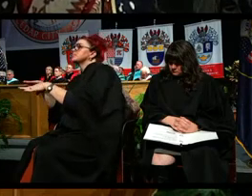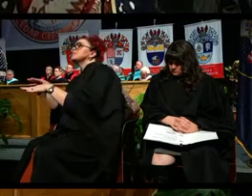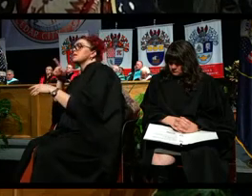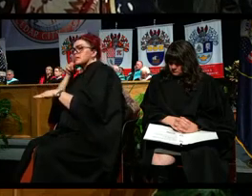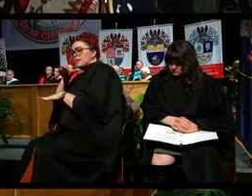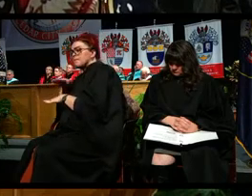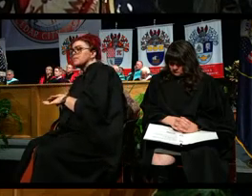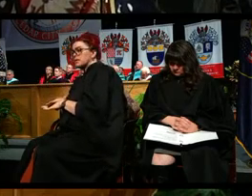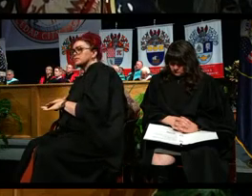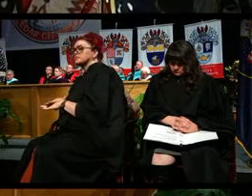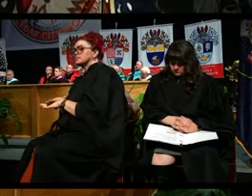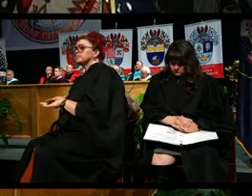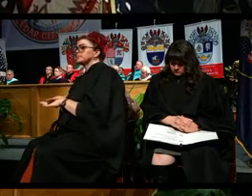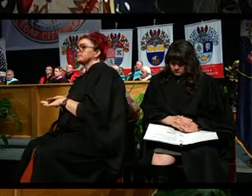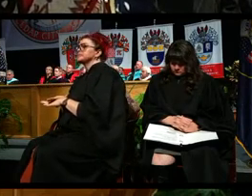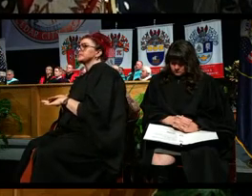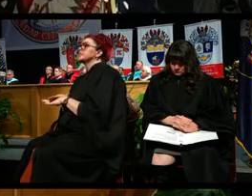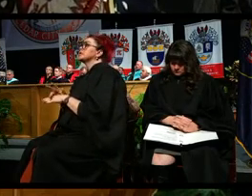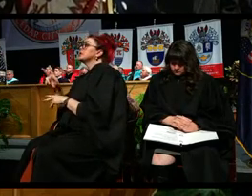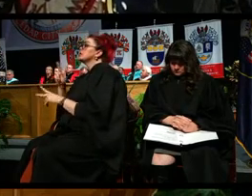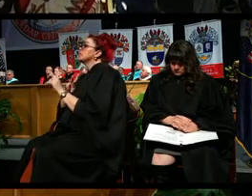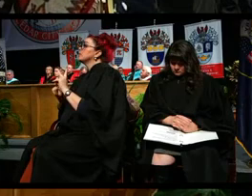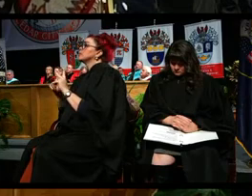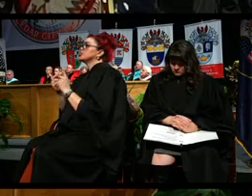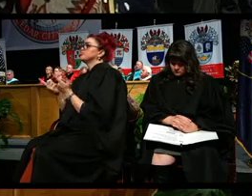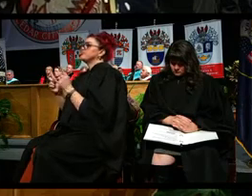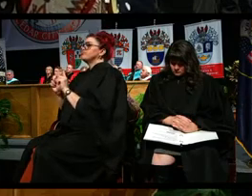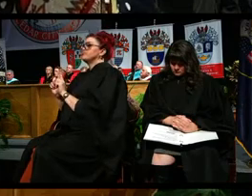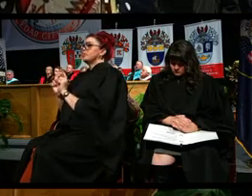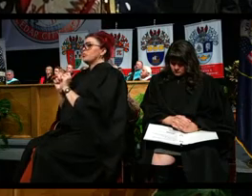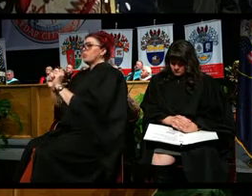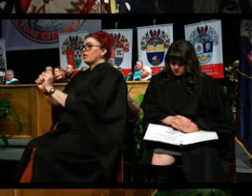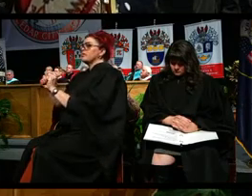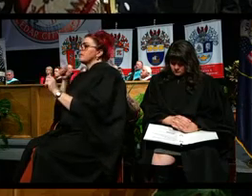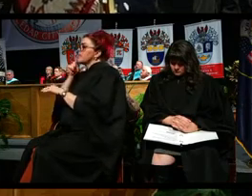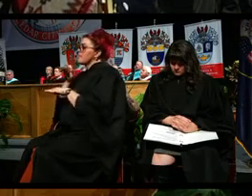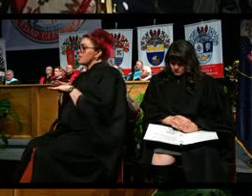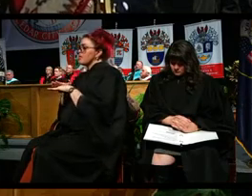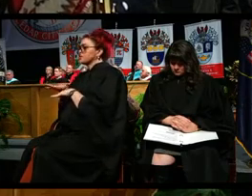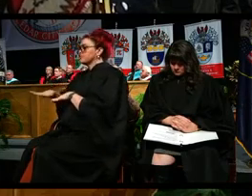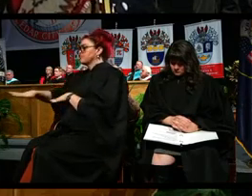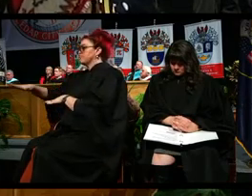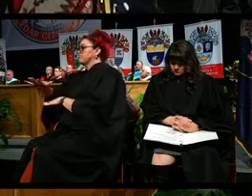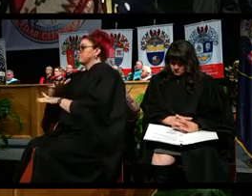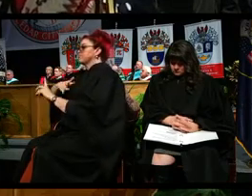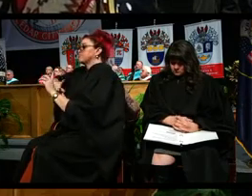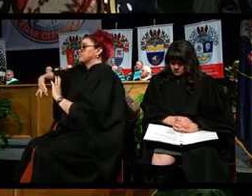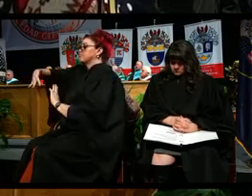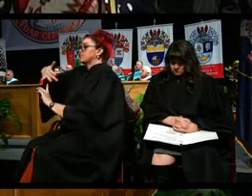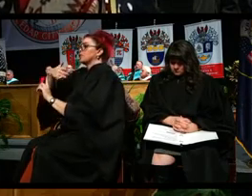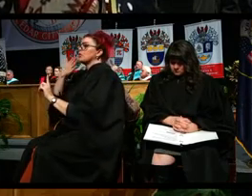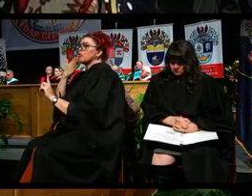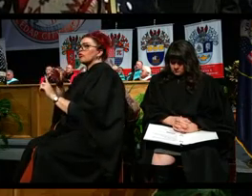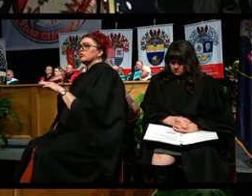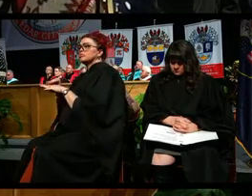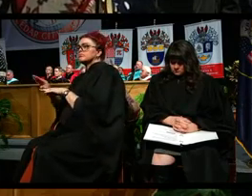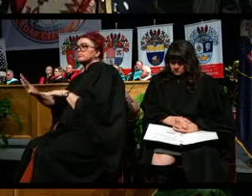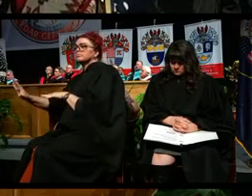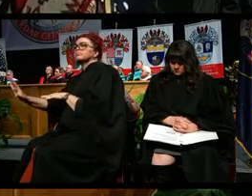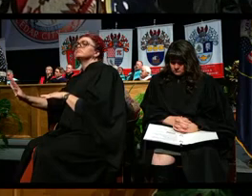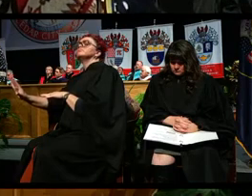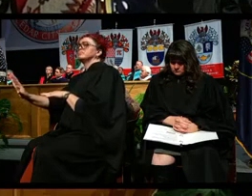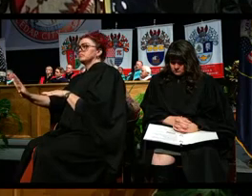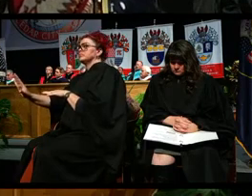that those people who may walk with her will walk with her in a good way.